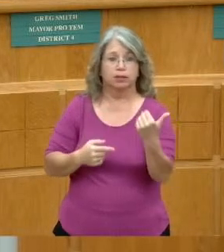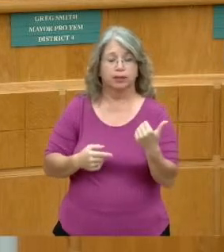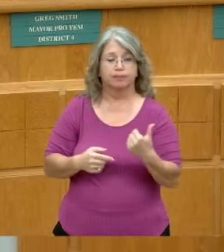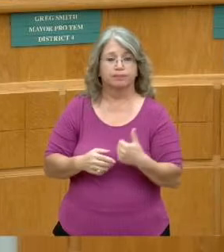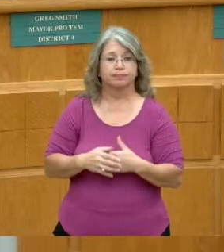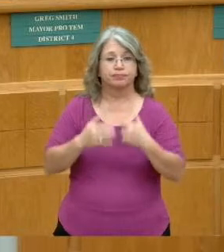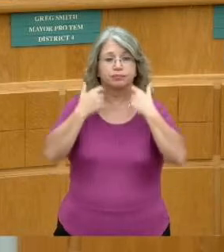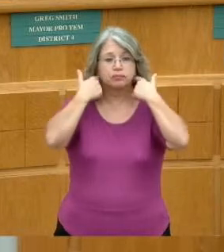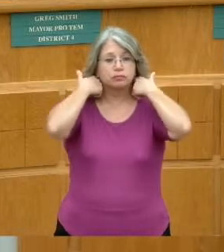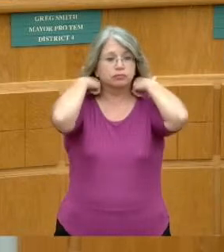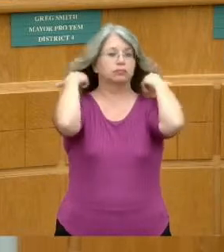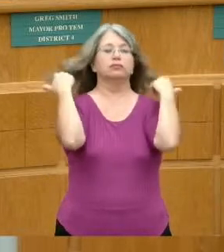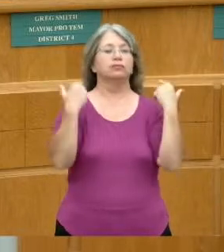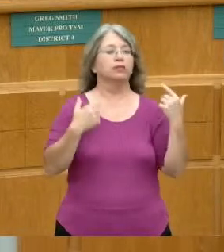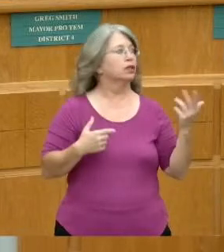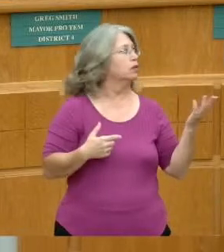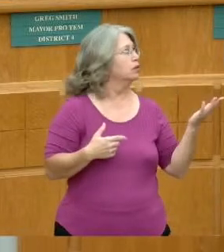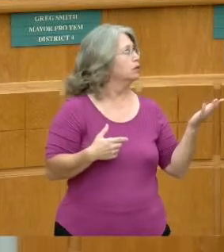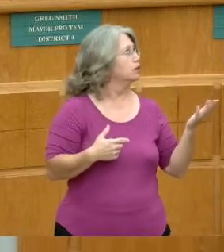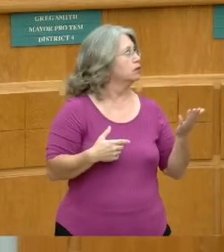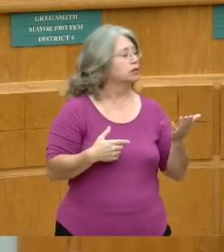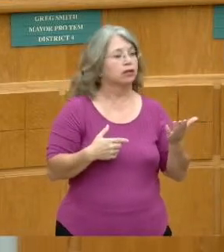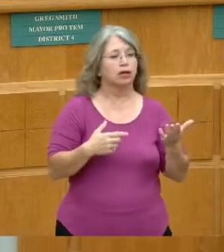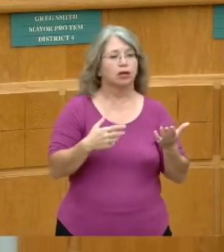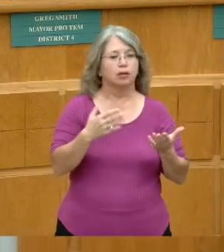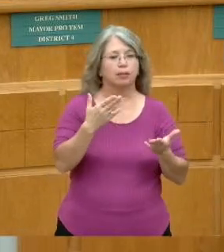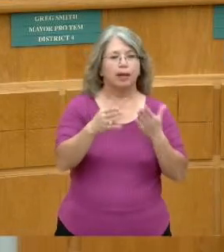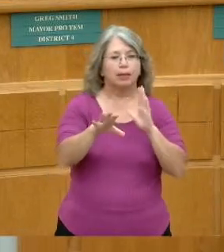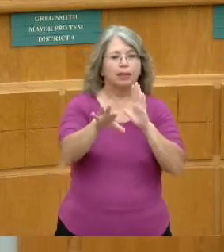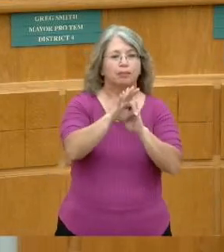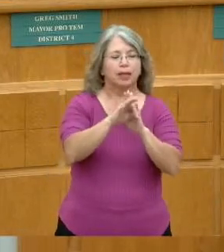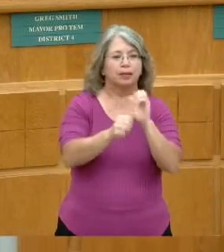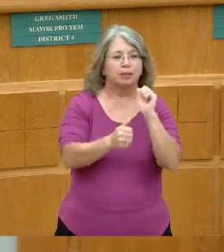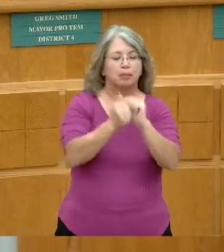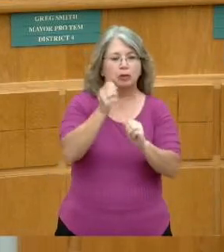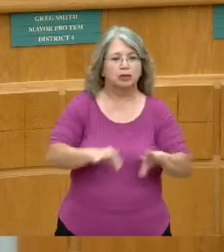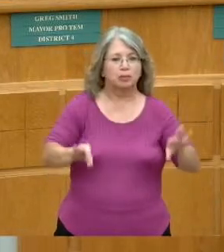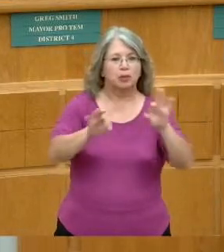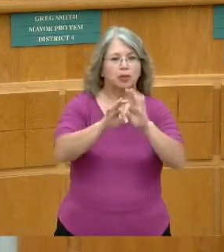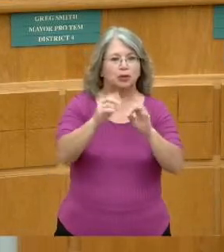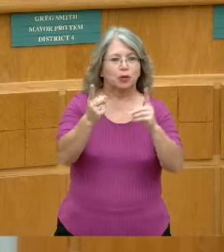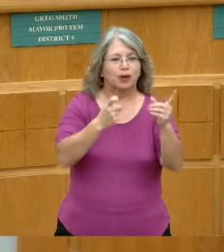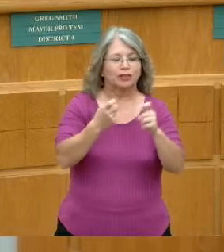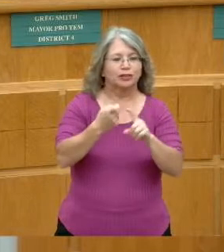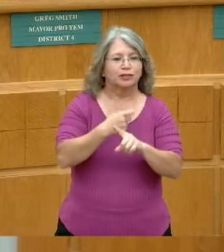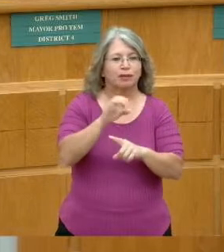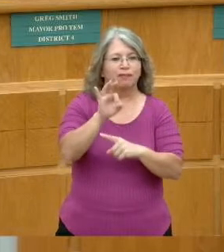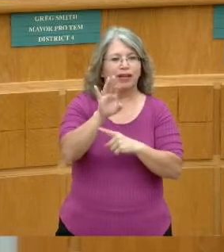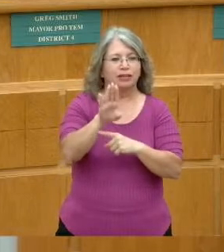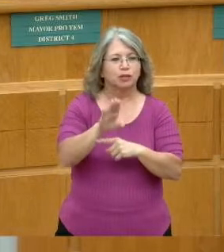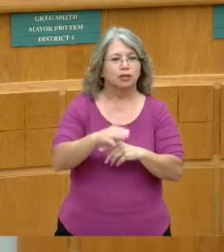So we'll field maybe the most pressing questions from the Facebook forum.